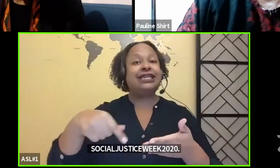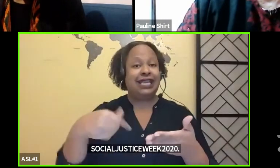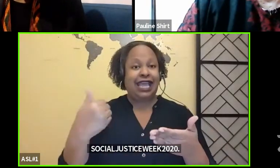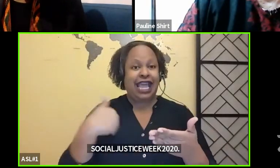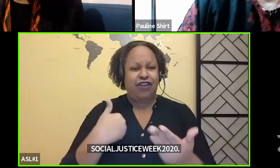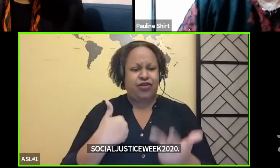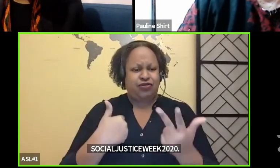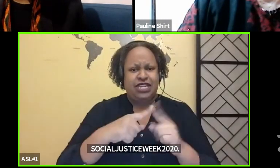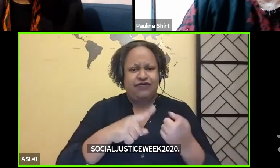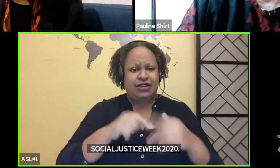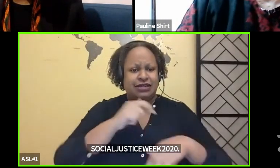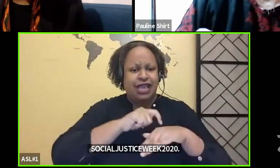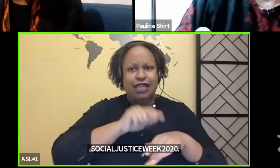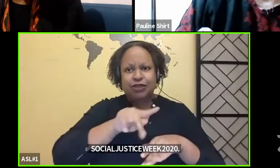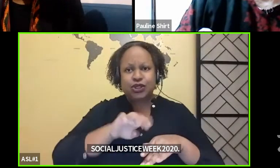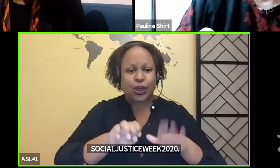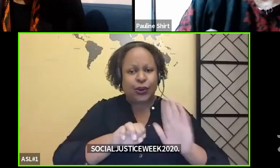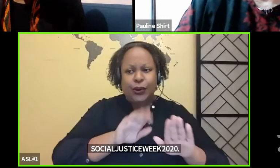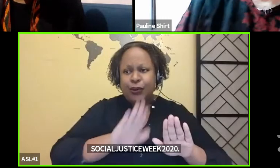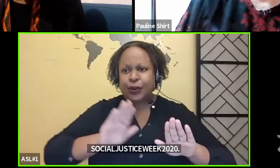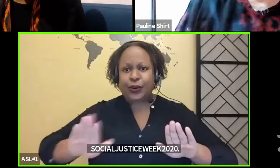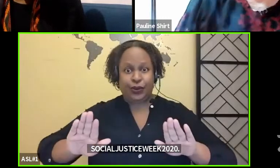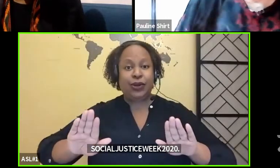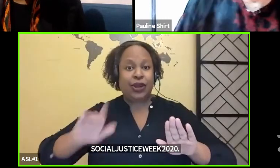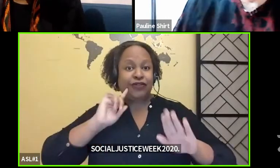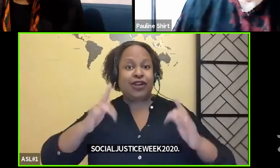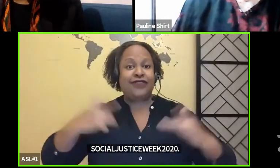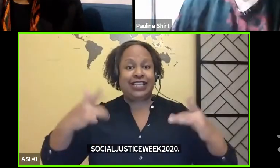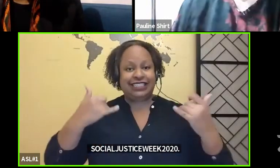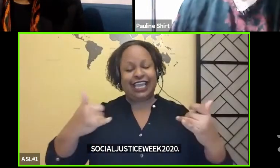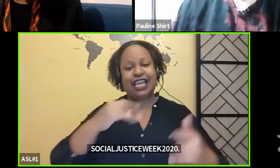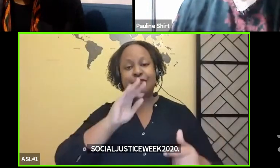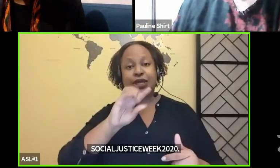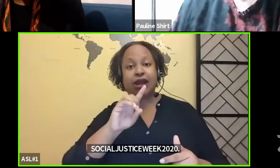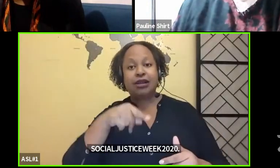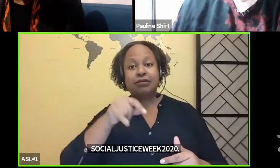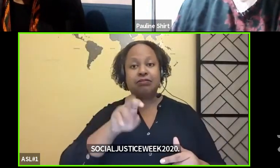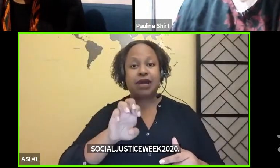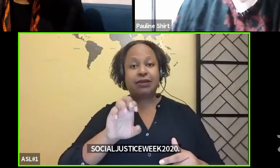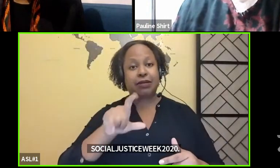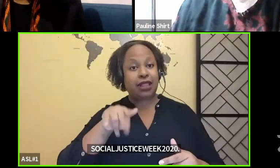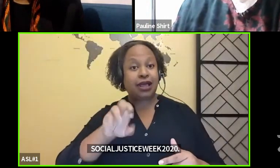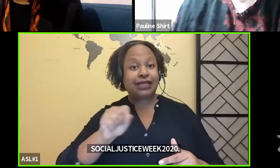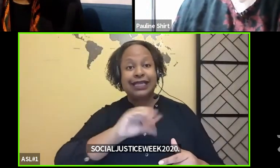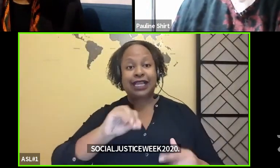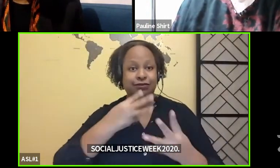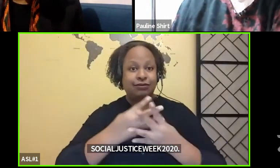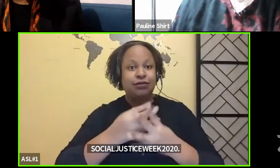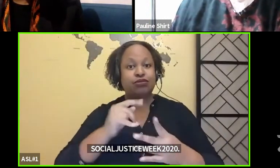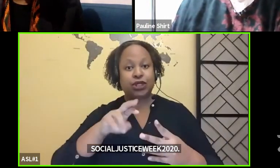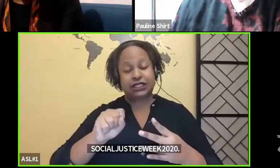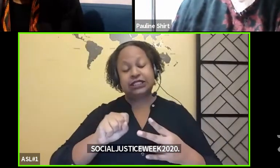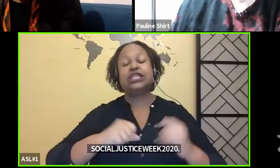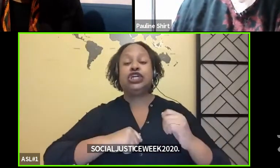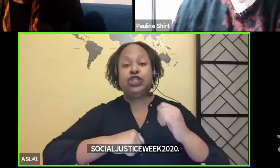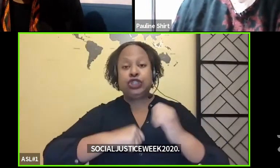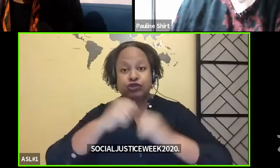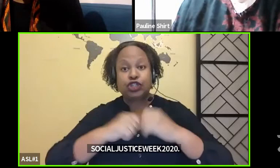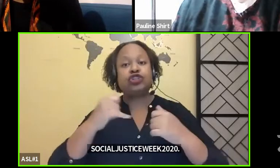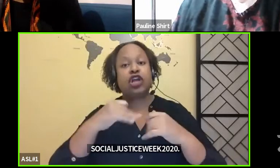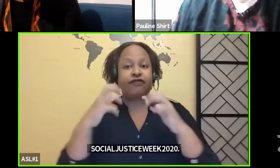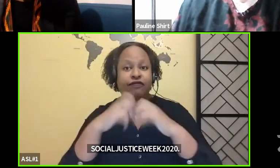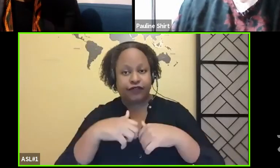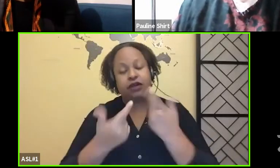zones to bring you our feature event, Beyond Pipelines and Prisons, Infrastructures of Abolition, with